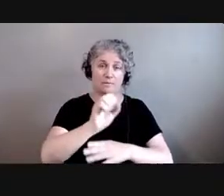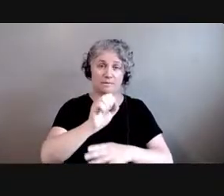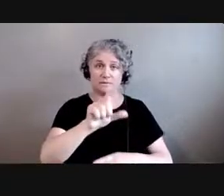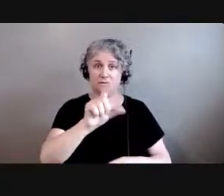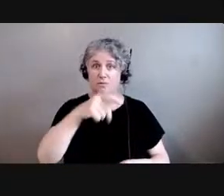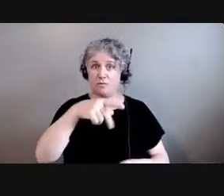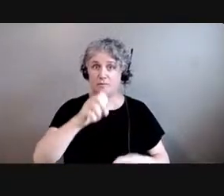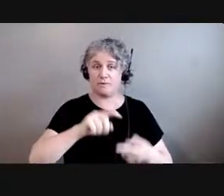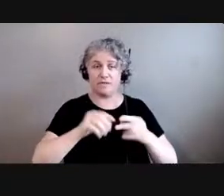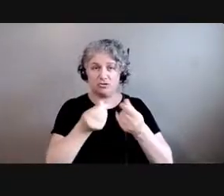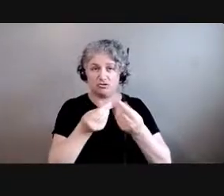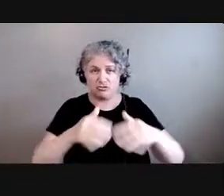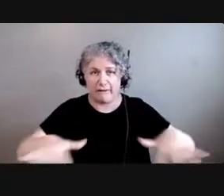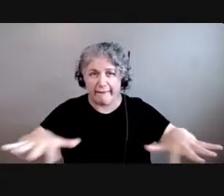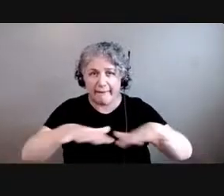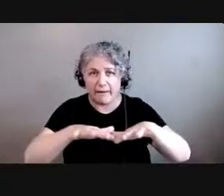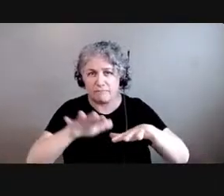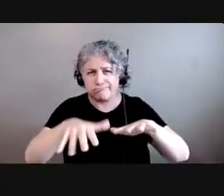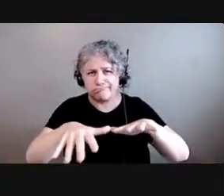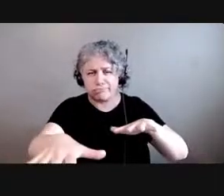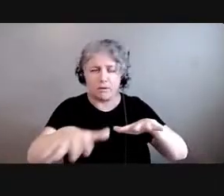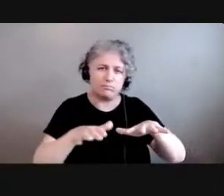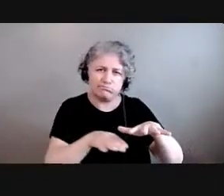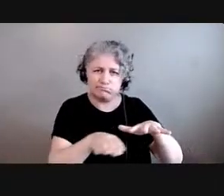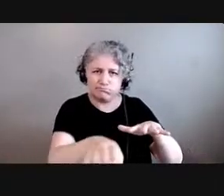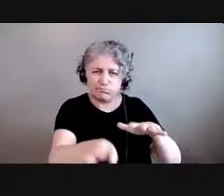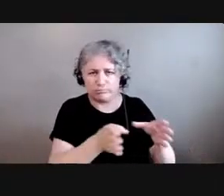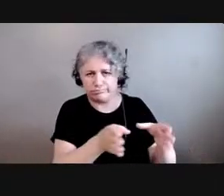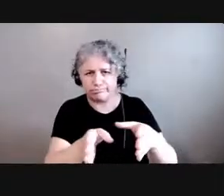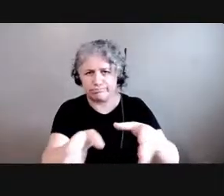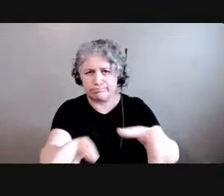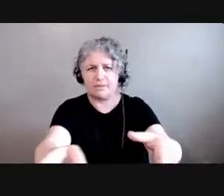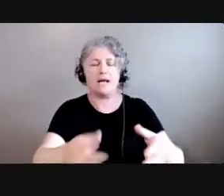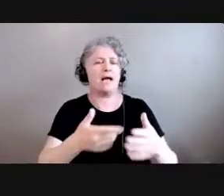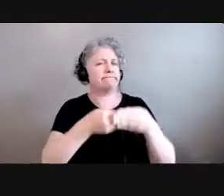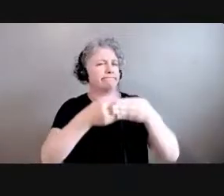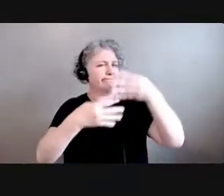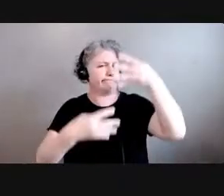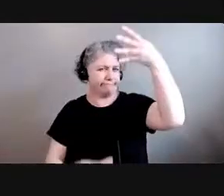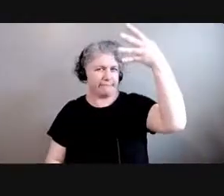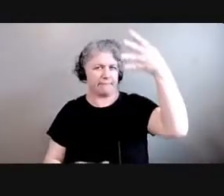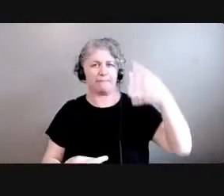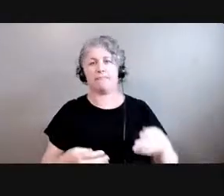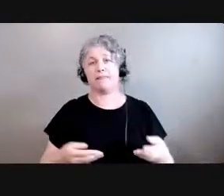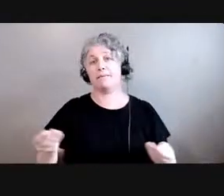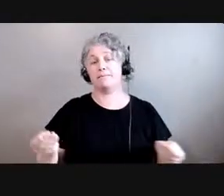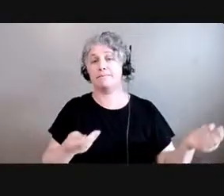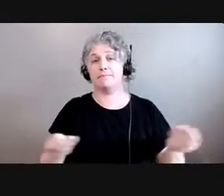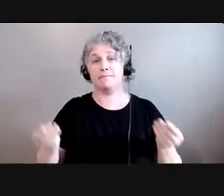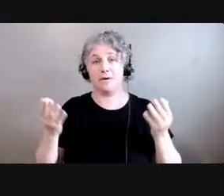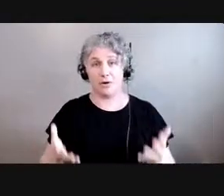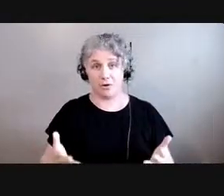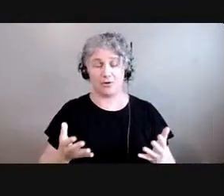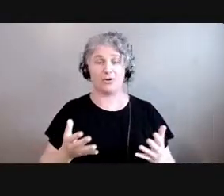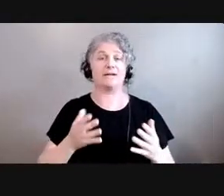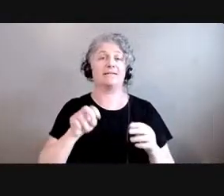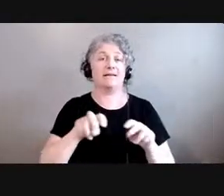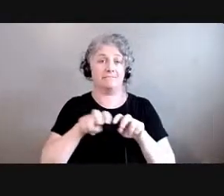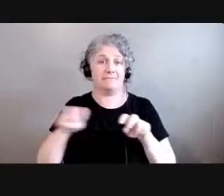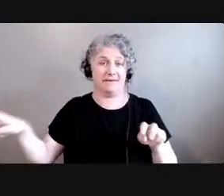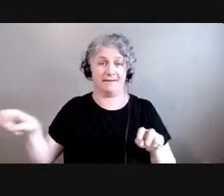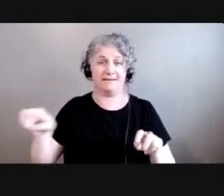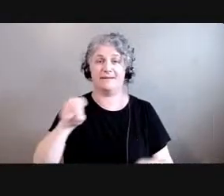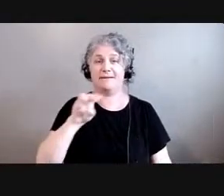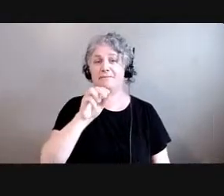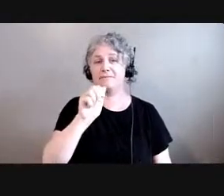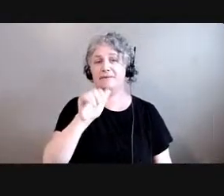more. Moderating the panel today is Mayan Ziv. Mayan is the creator and CEO of Access Now and